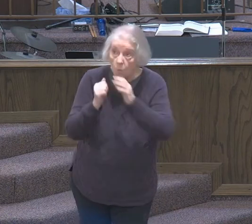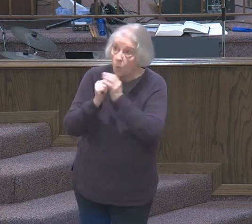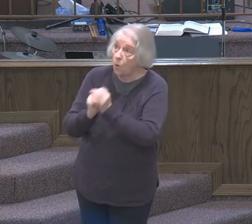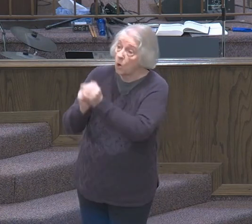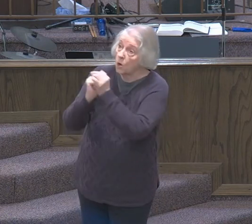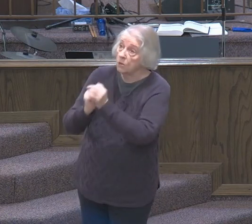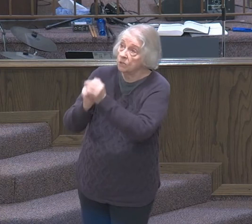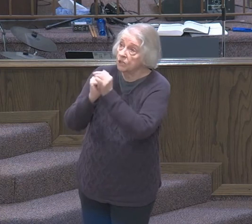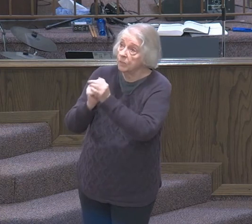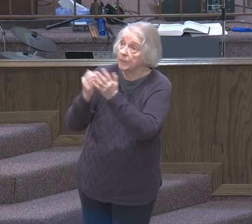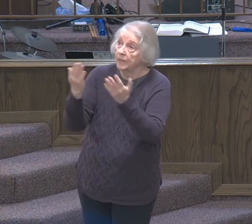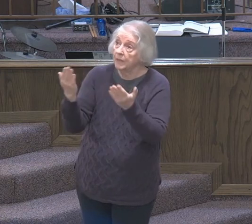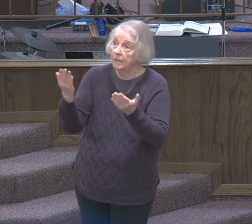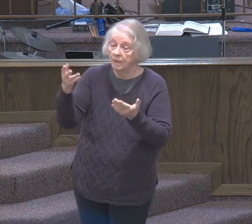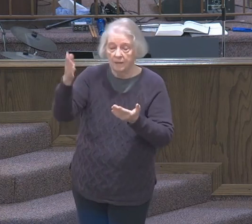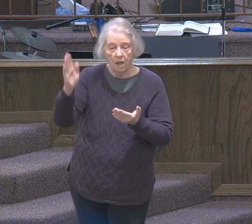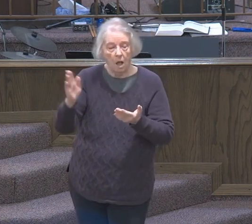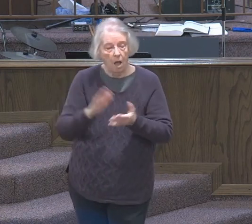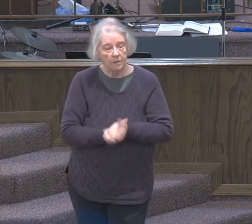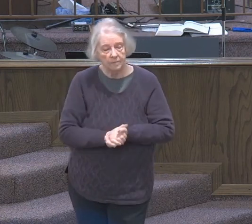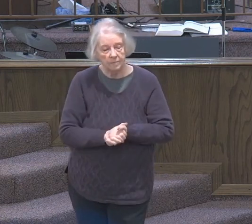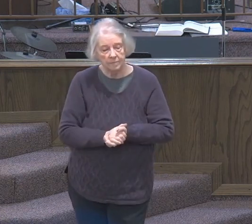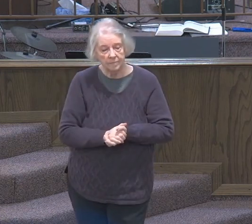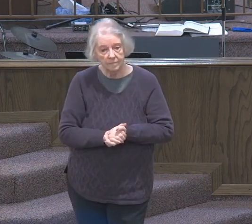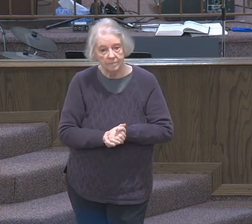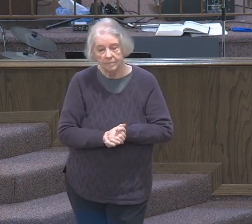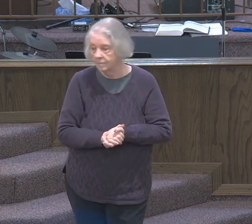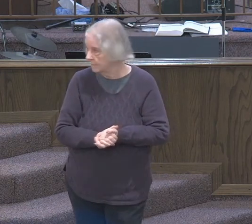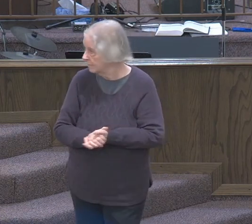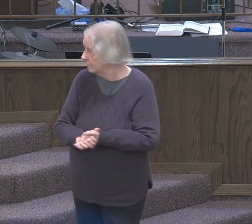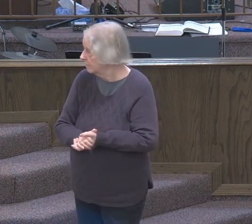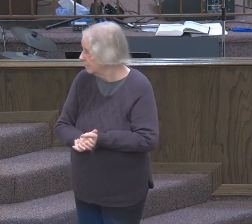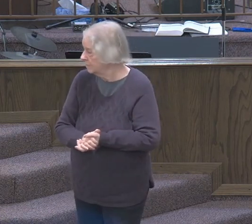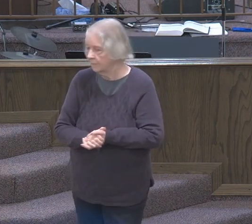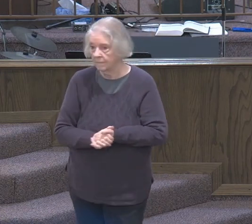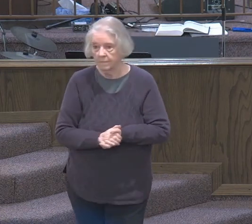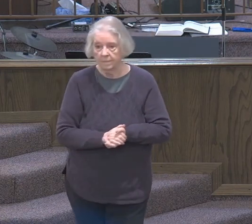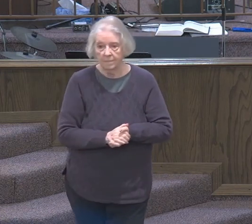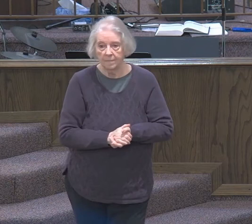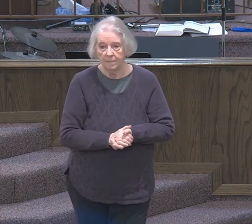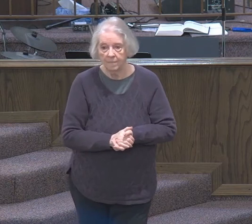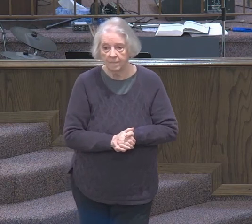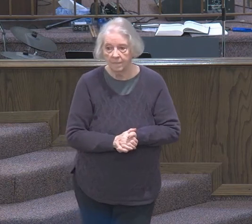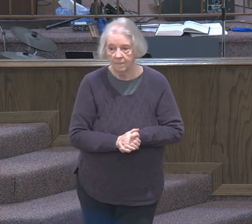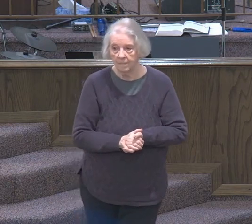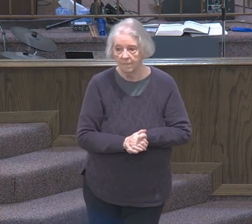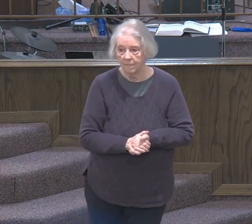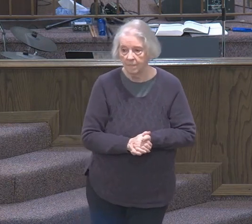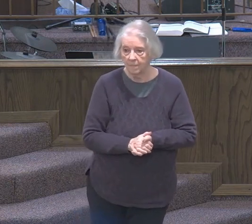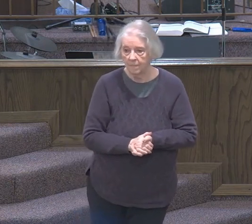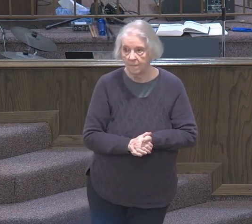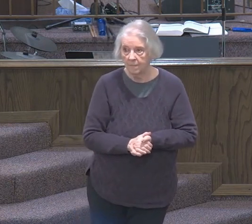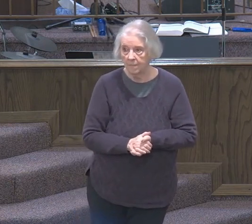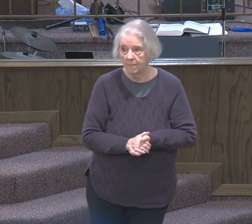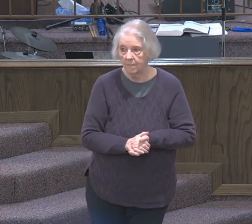I want you to think about what this physically looks like. I've done this before. It's gotten me in trouble. I'm going to do it again.